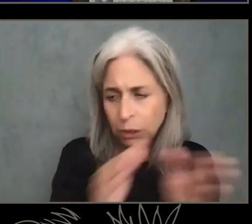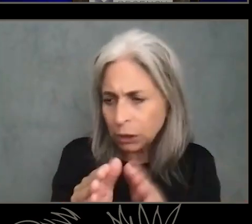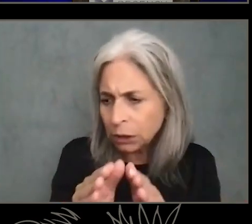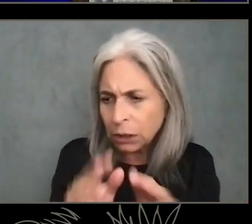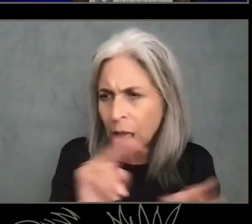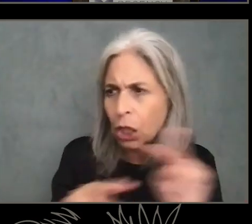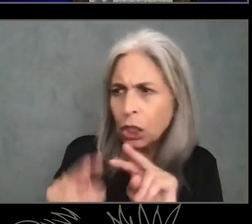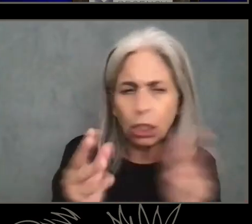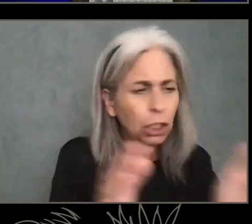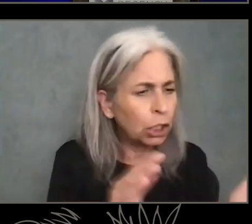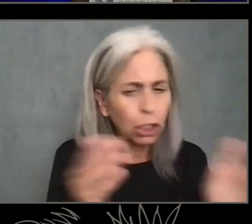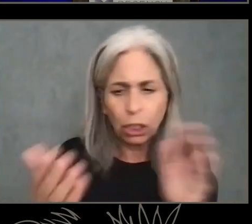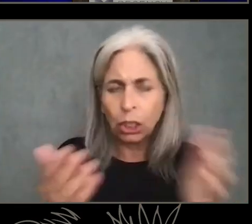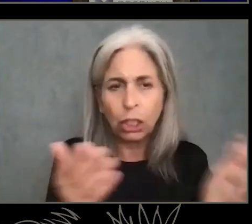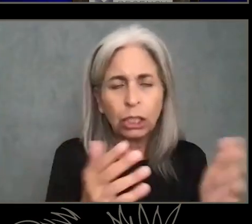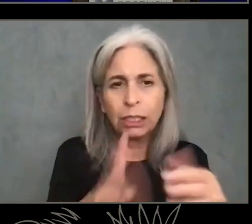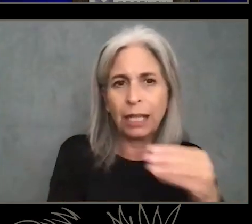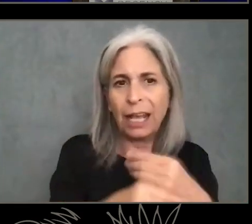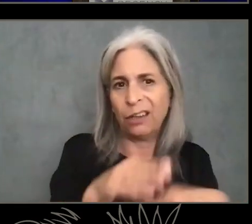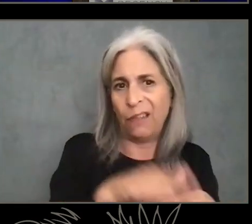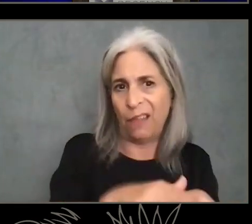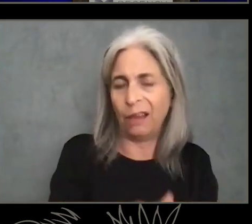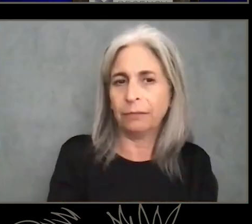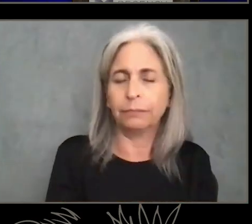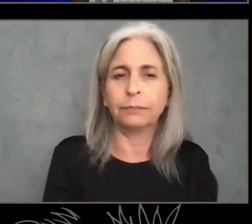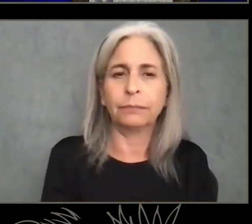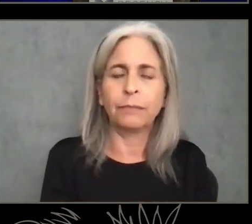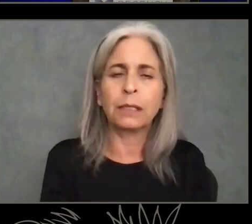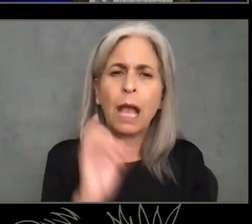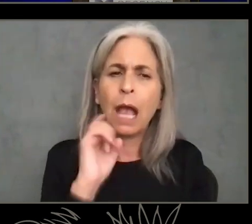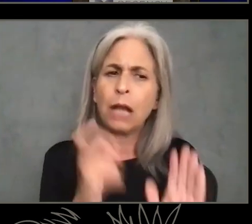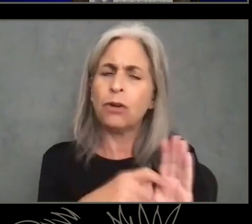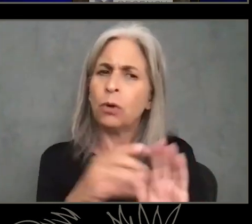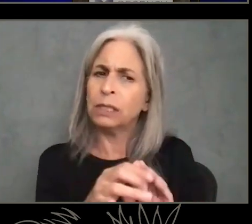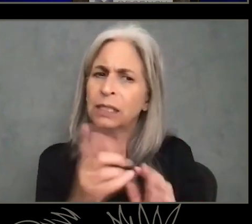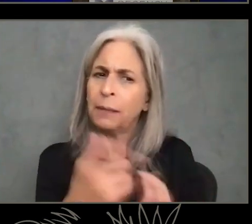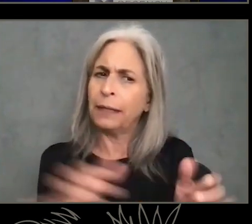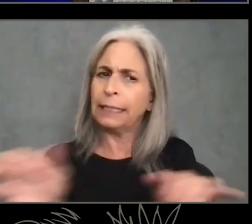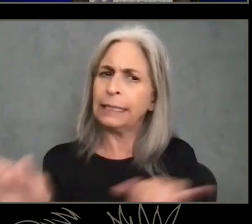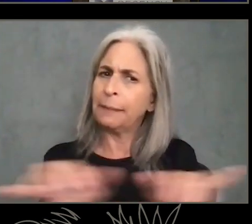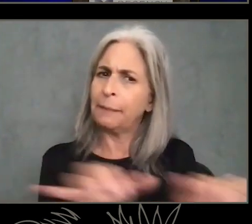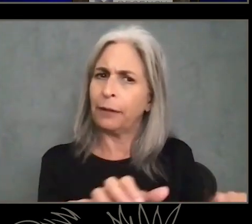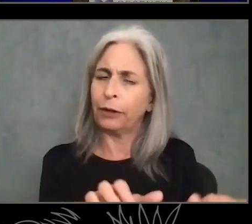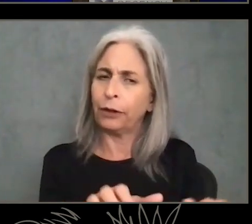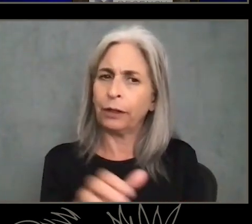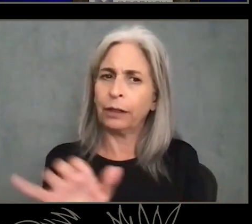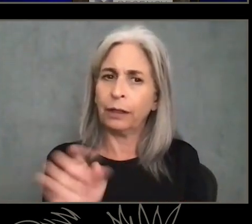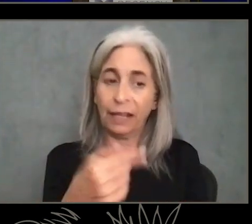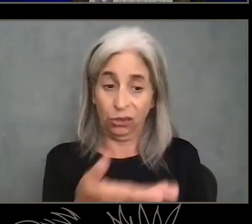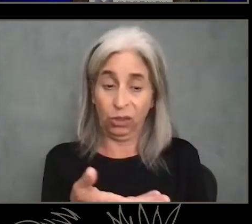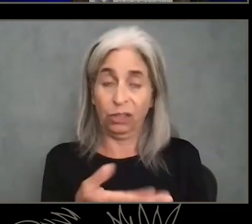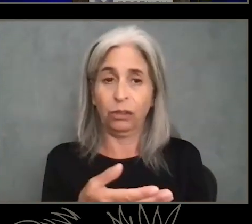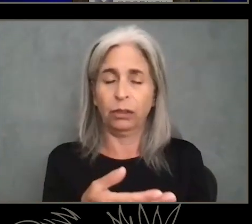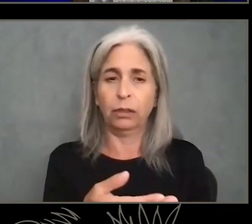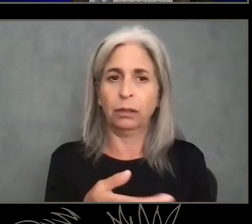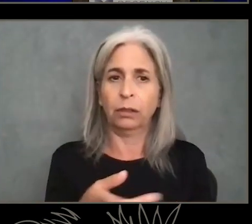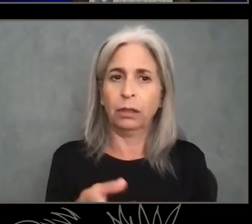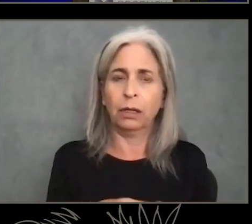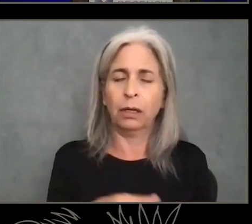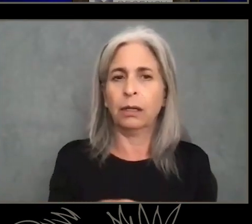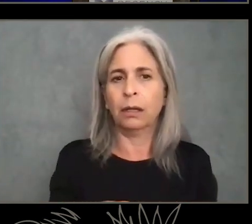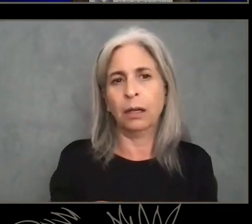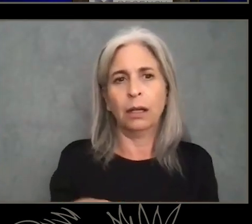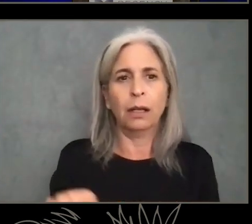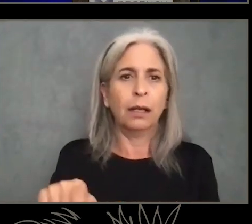they were doing on top of that. And I saw something similar to here where you're taking in the Vite